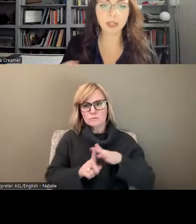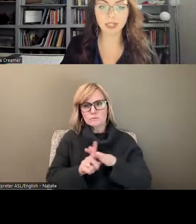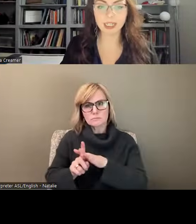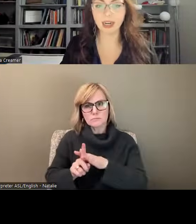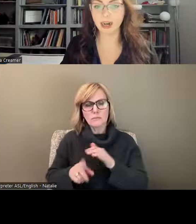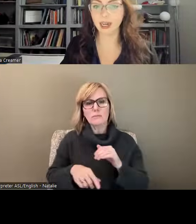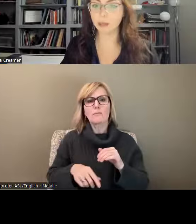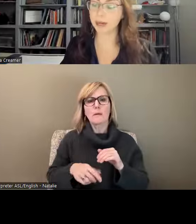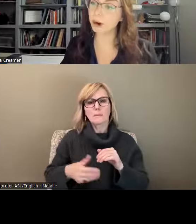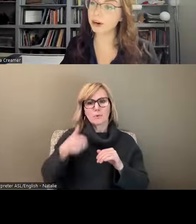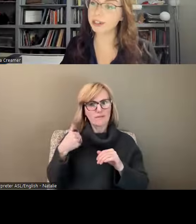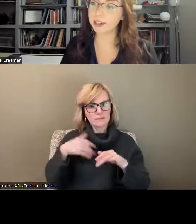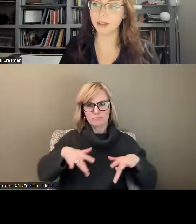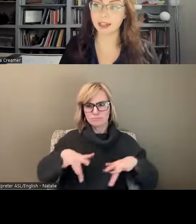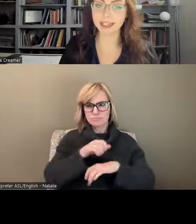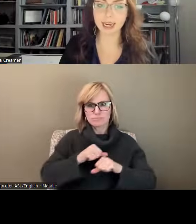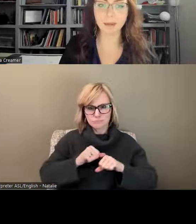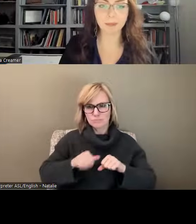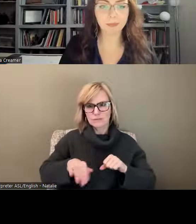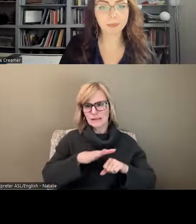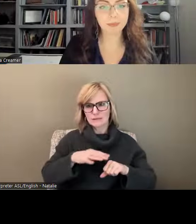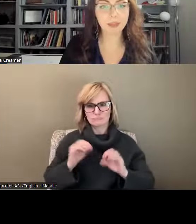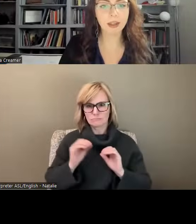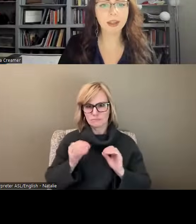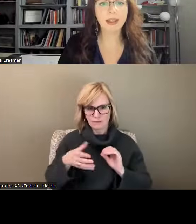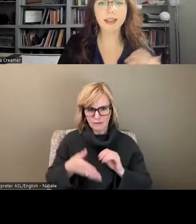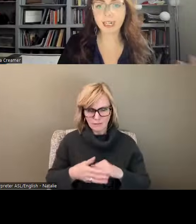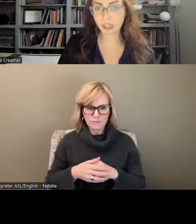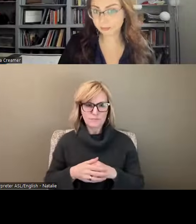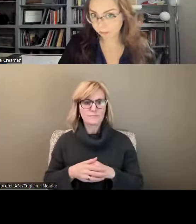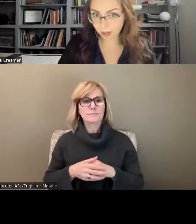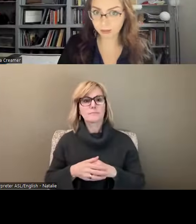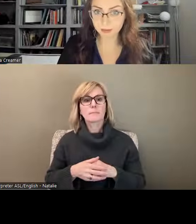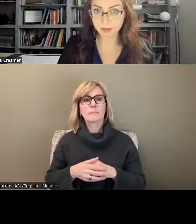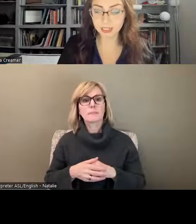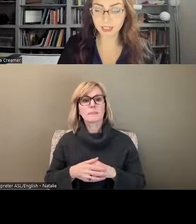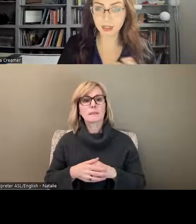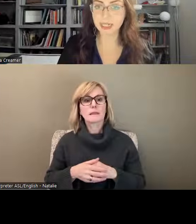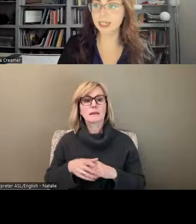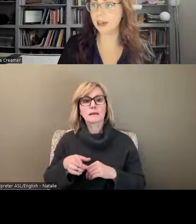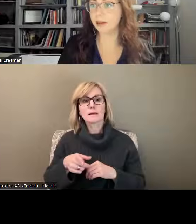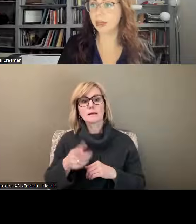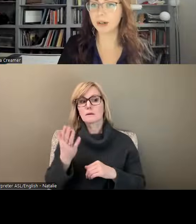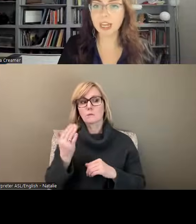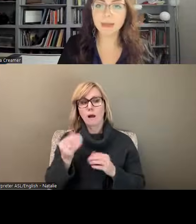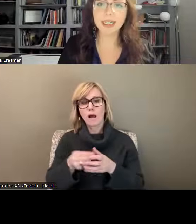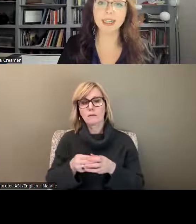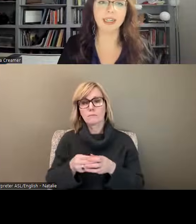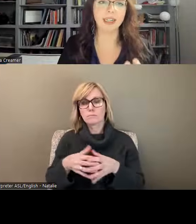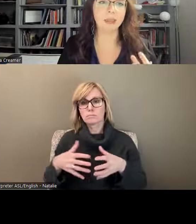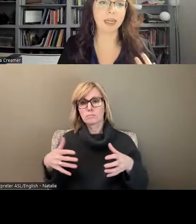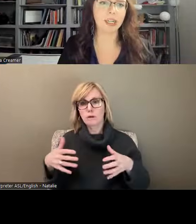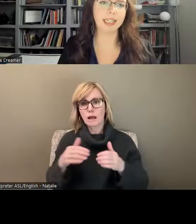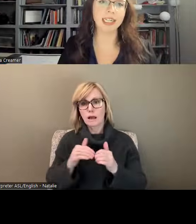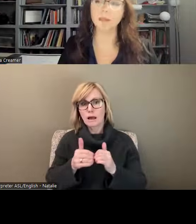the previously unoccupied parts of the landscape. The nature of this increasing number of settlements and